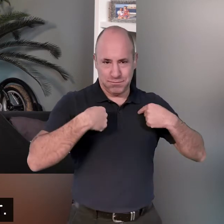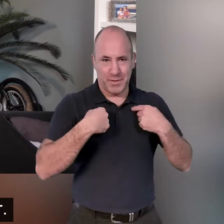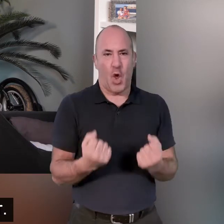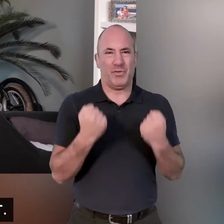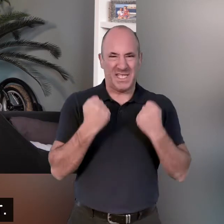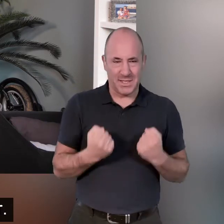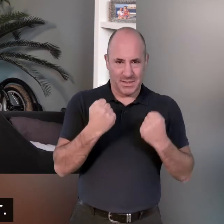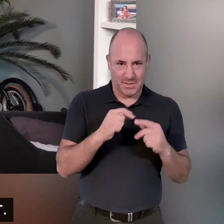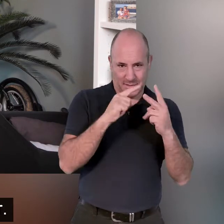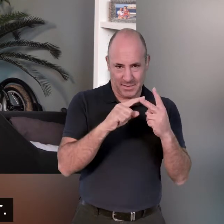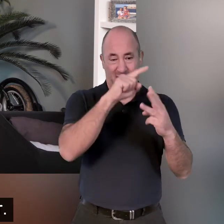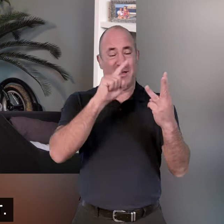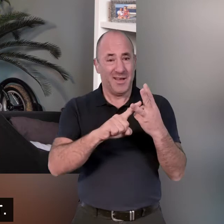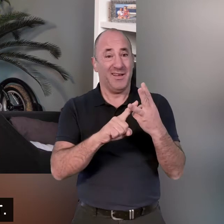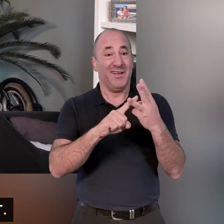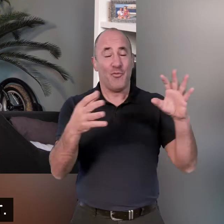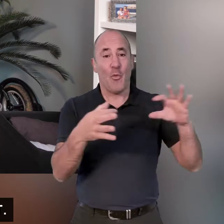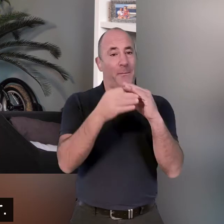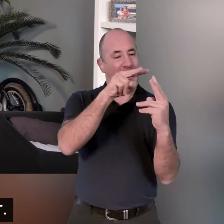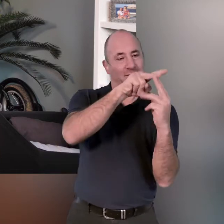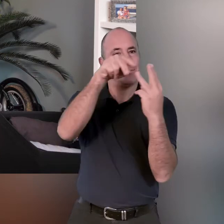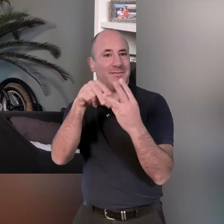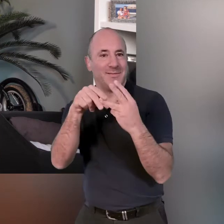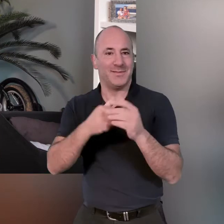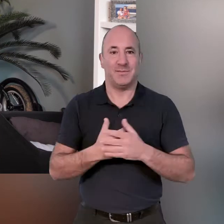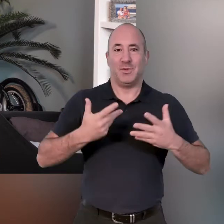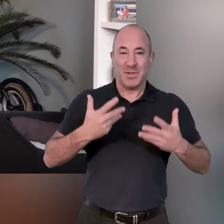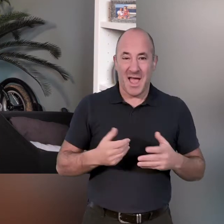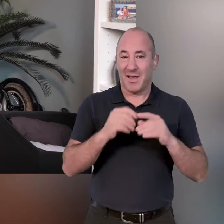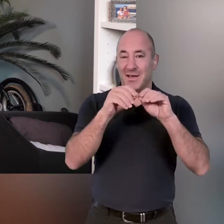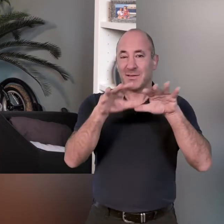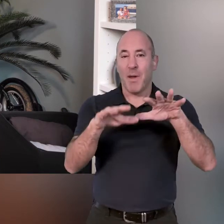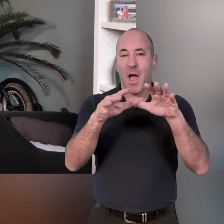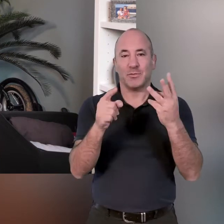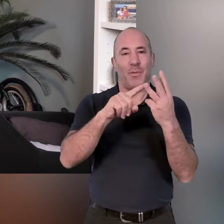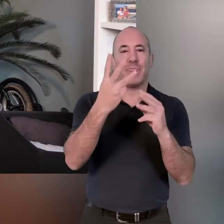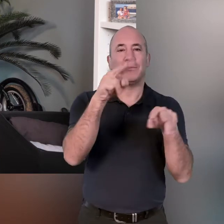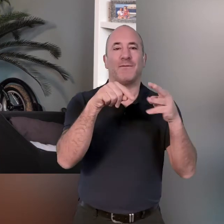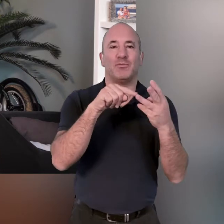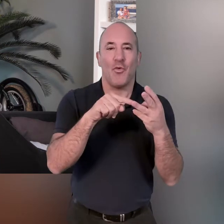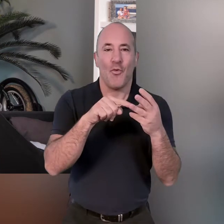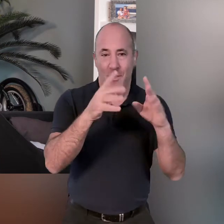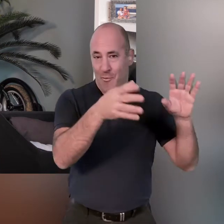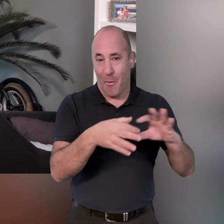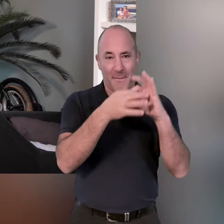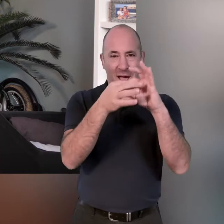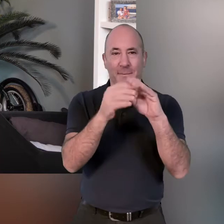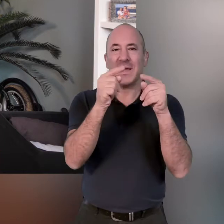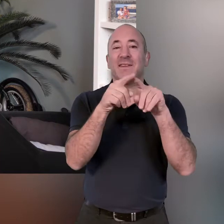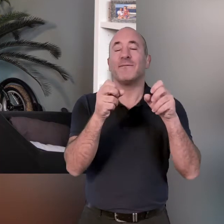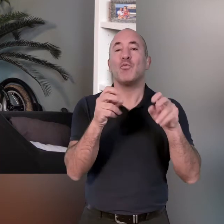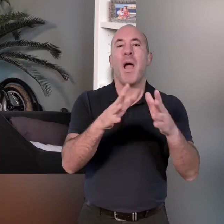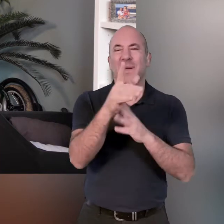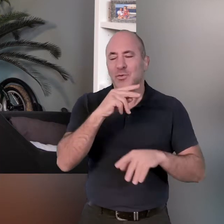resistance training, and in video 3 we combine them together. In today's video we're going to do something similar to video 3, combining them together but in a slightly